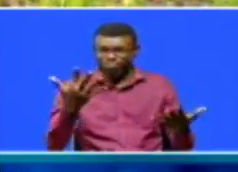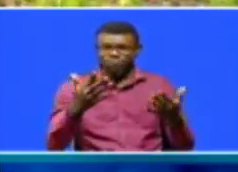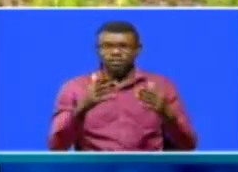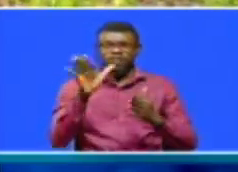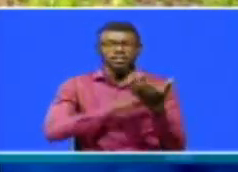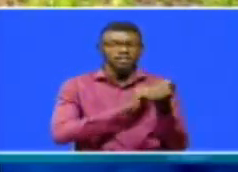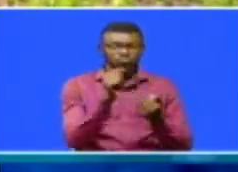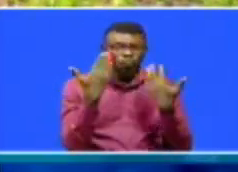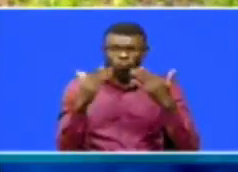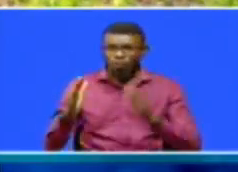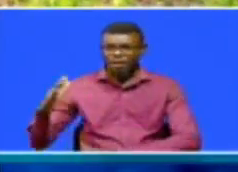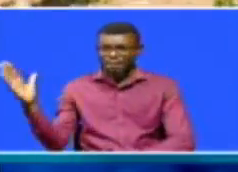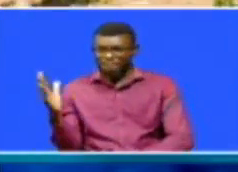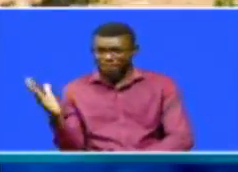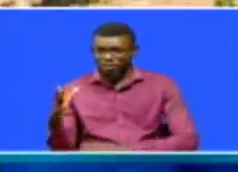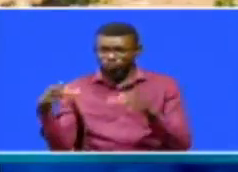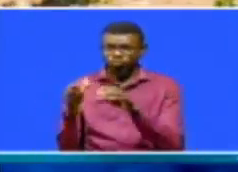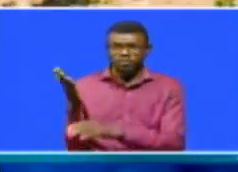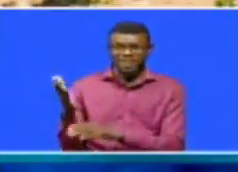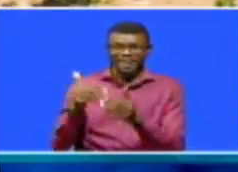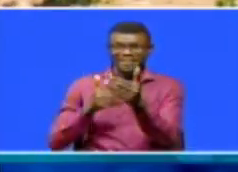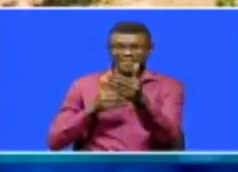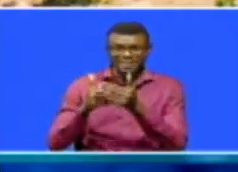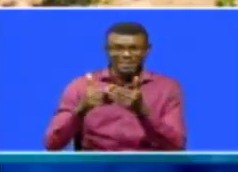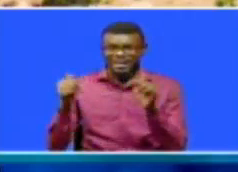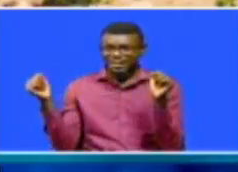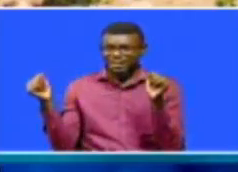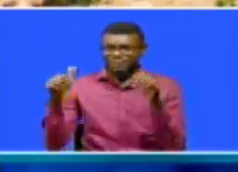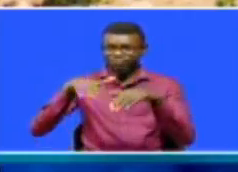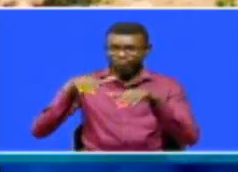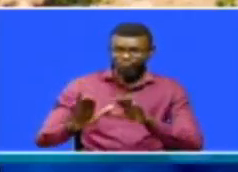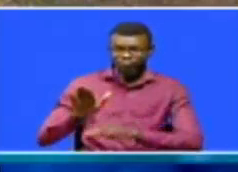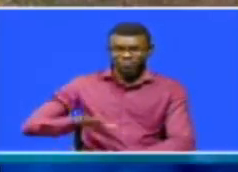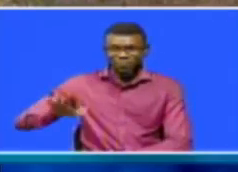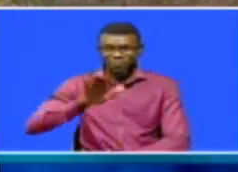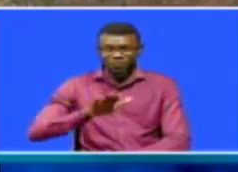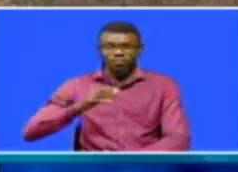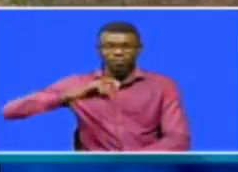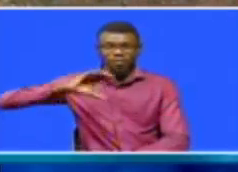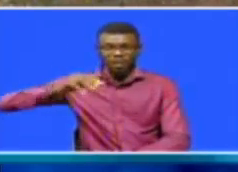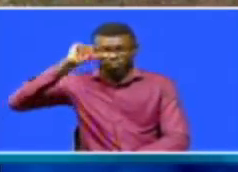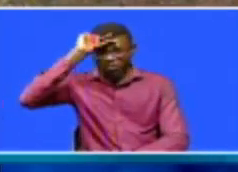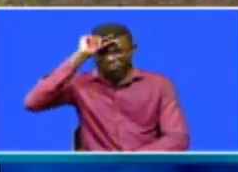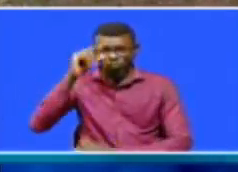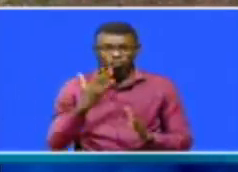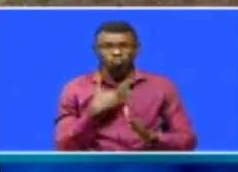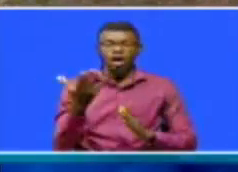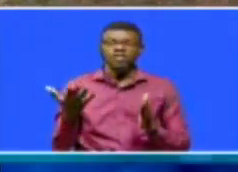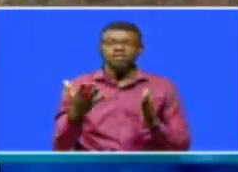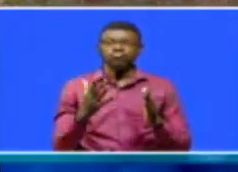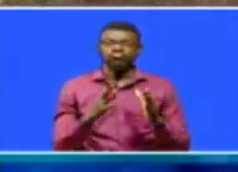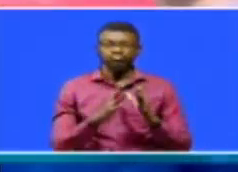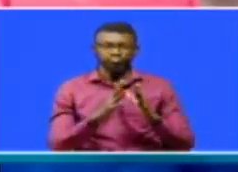new terminus near Nakuru County Cemetery. The measure was taken by the county to create more room at the